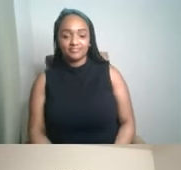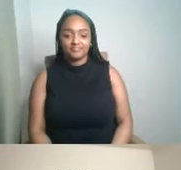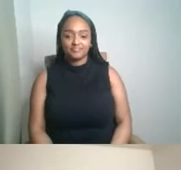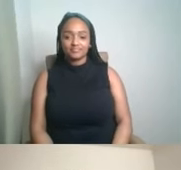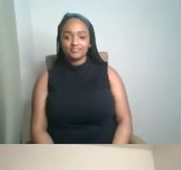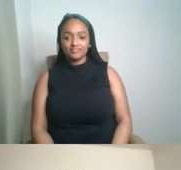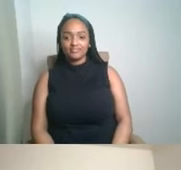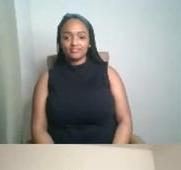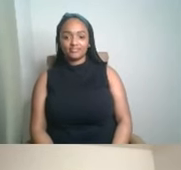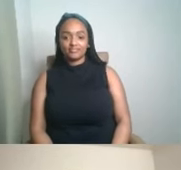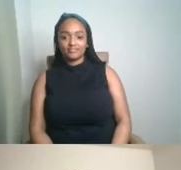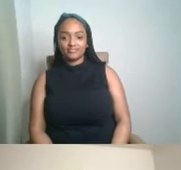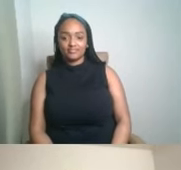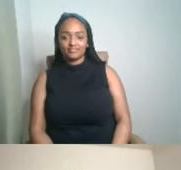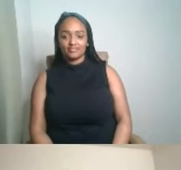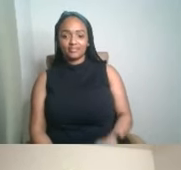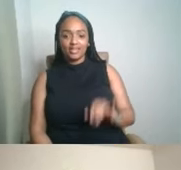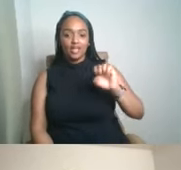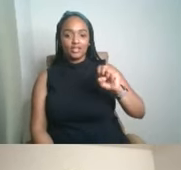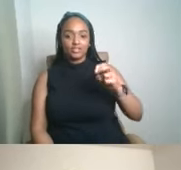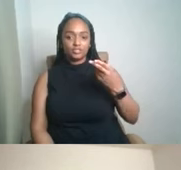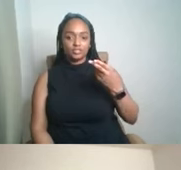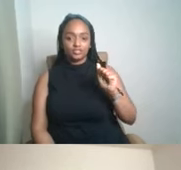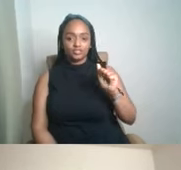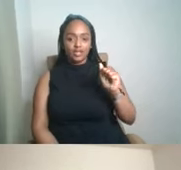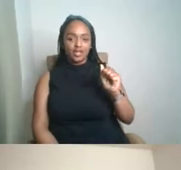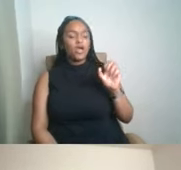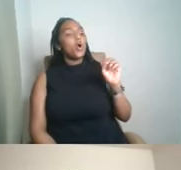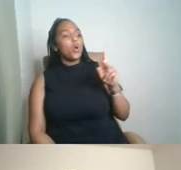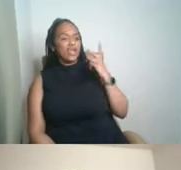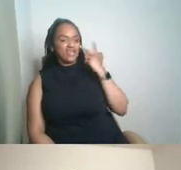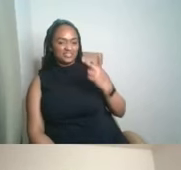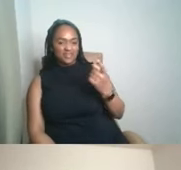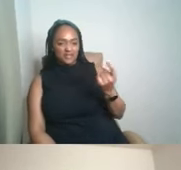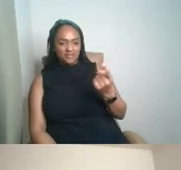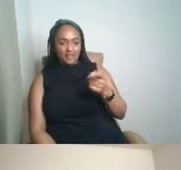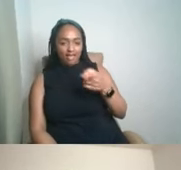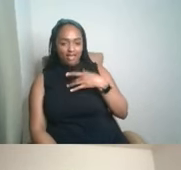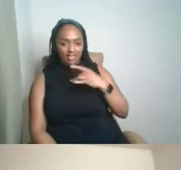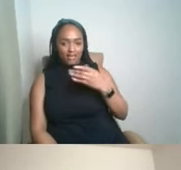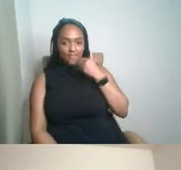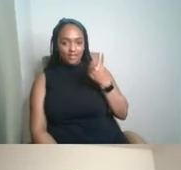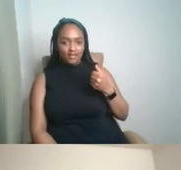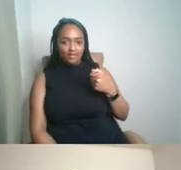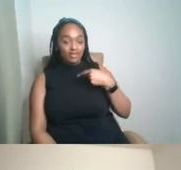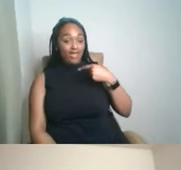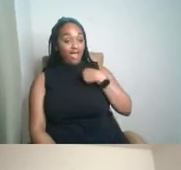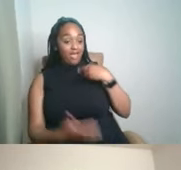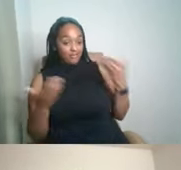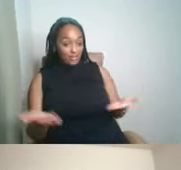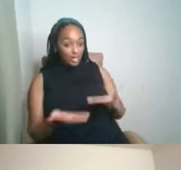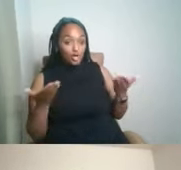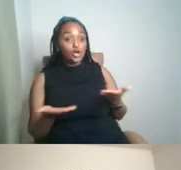I'm actually gonna take someone else's because I like that better. It was, I'm here and that is enough.